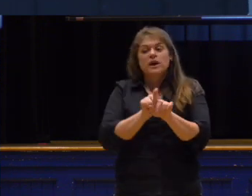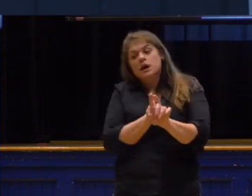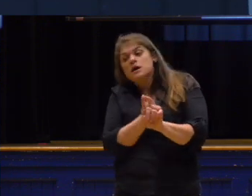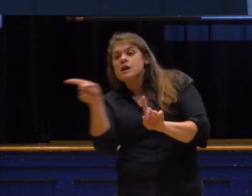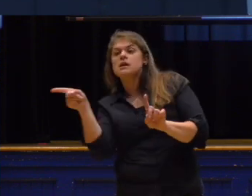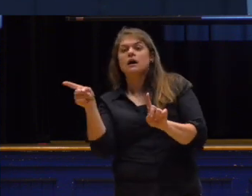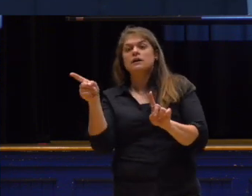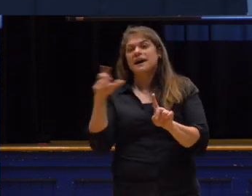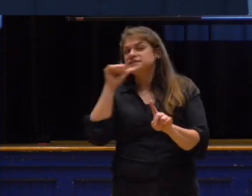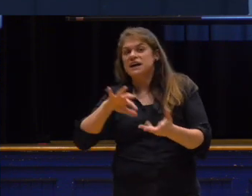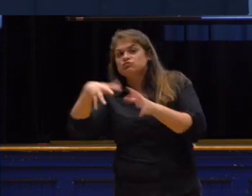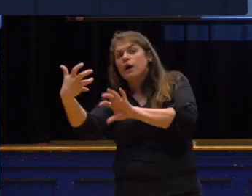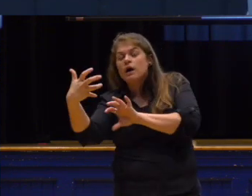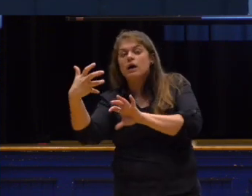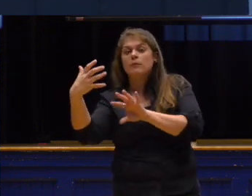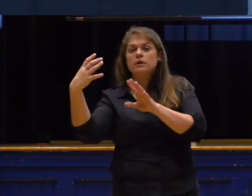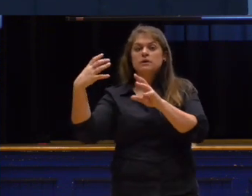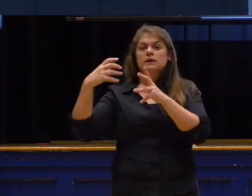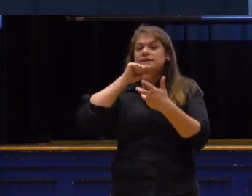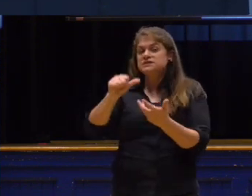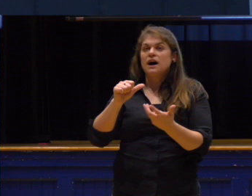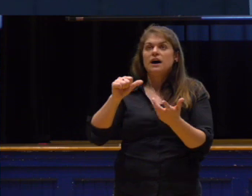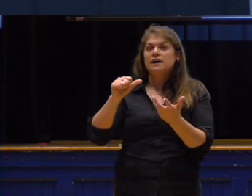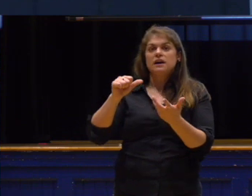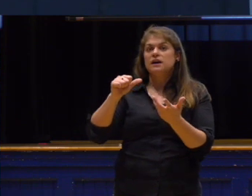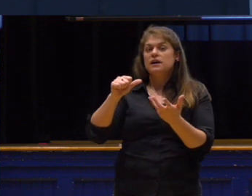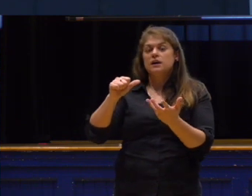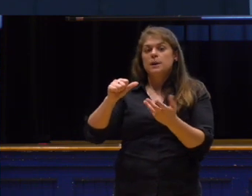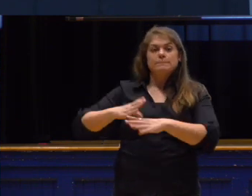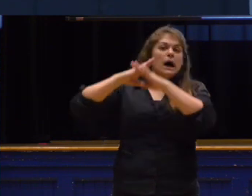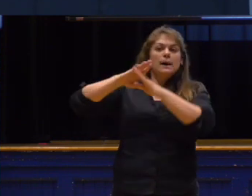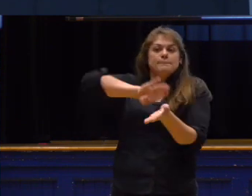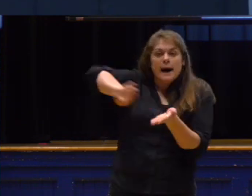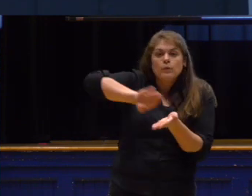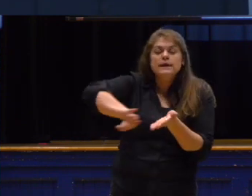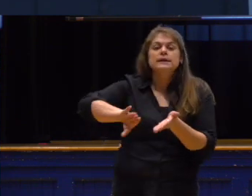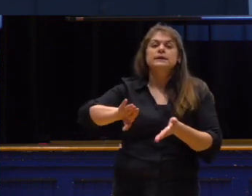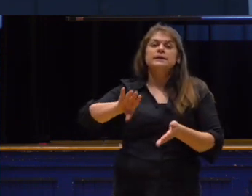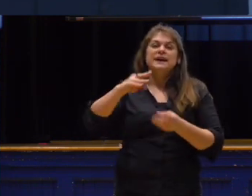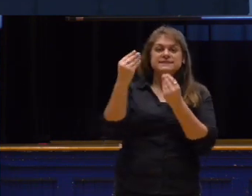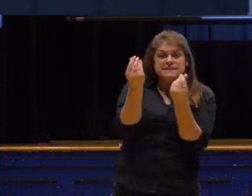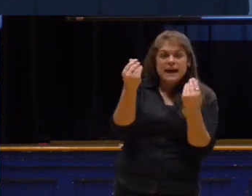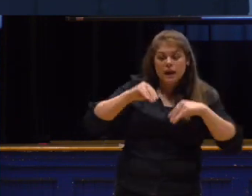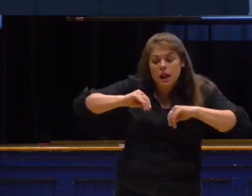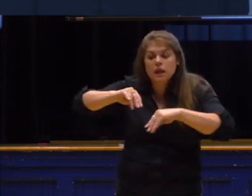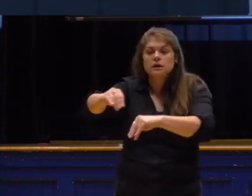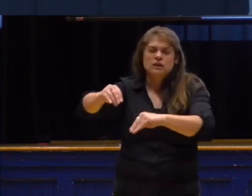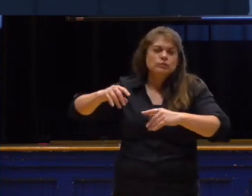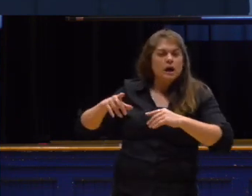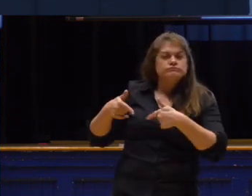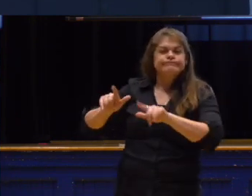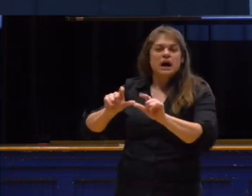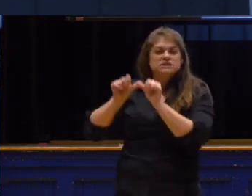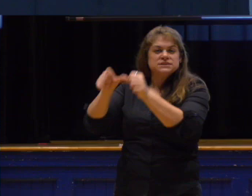working off-road and it's not a disruption and it doesn't have a problem with plowing or sanding or salting operations, we sometimes